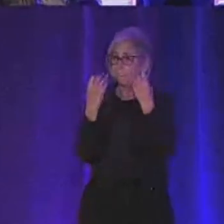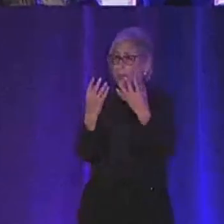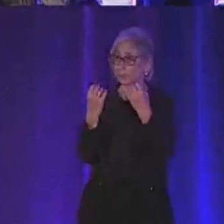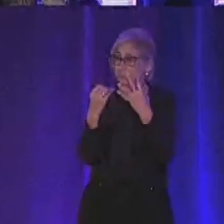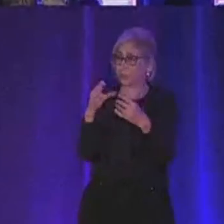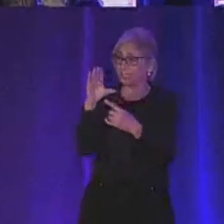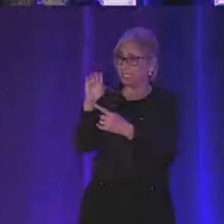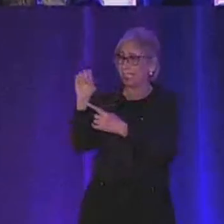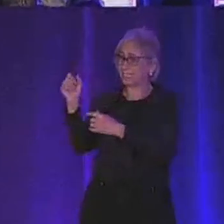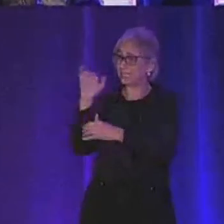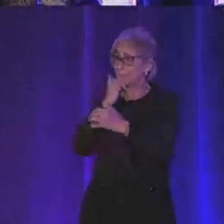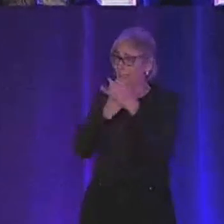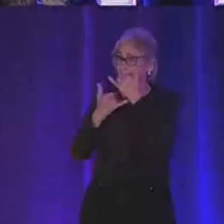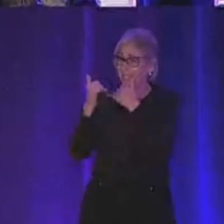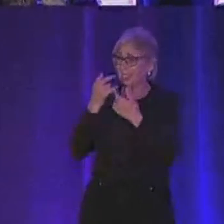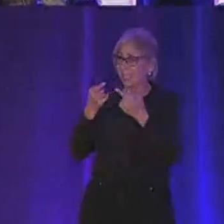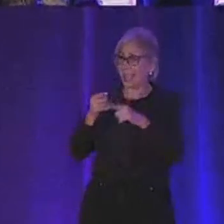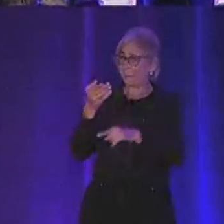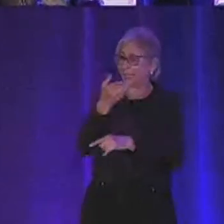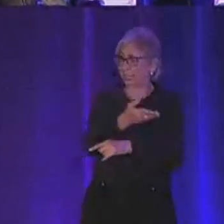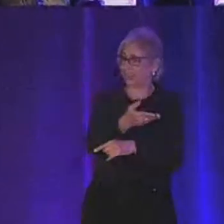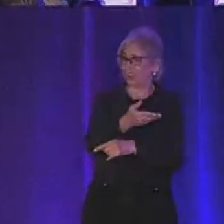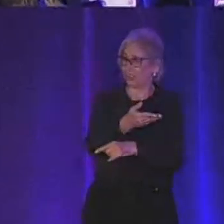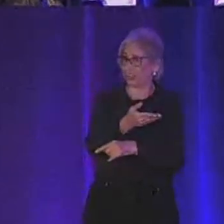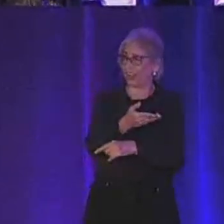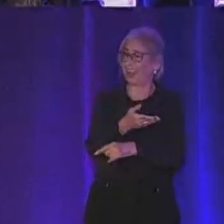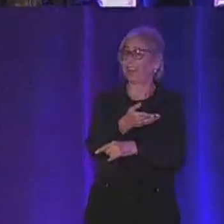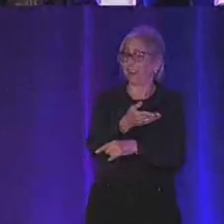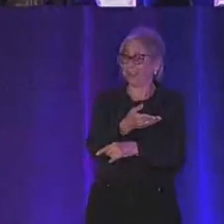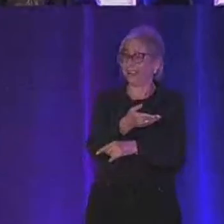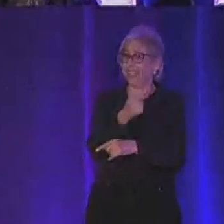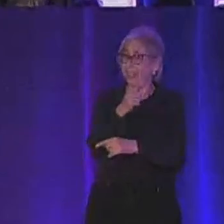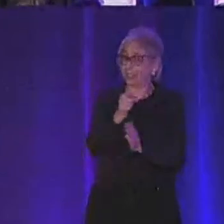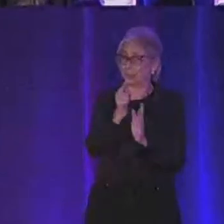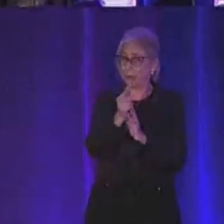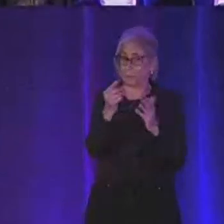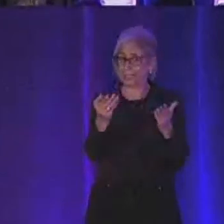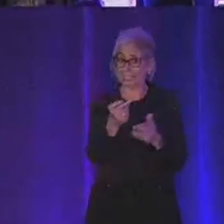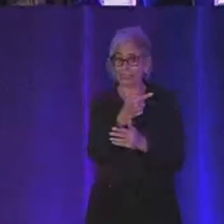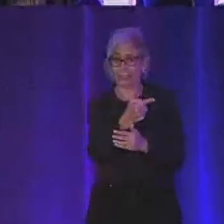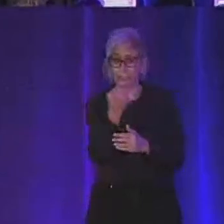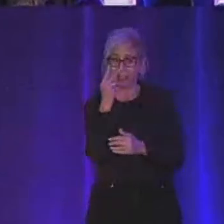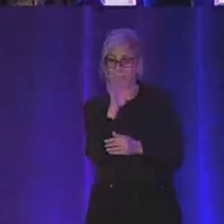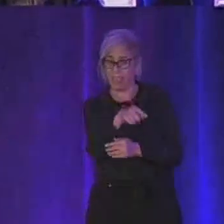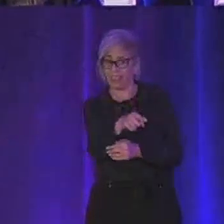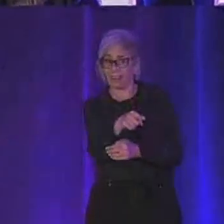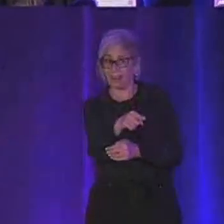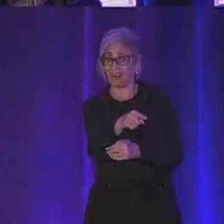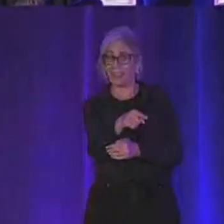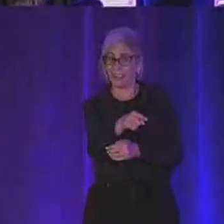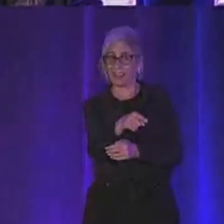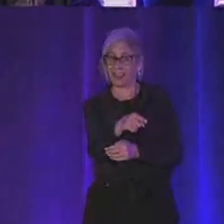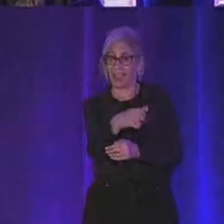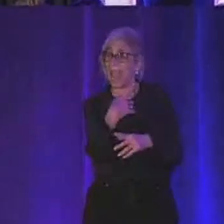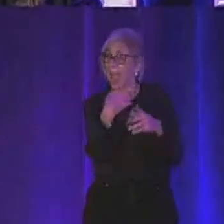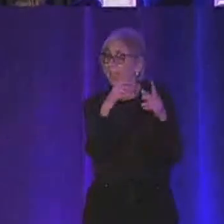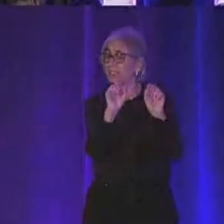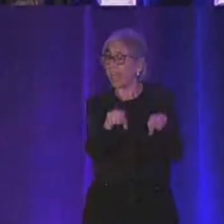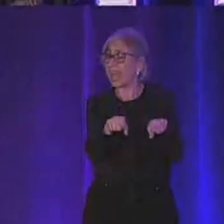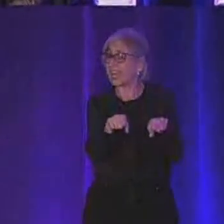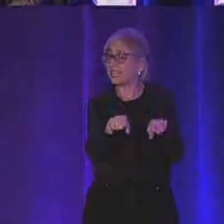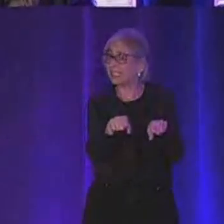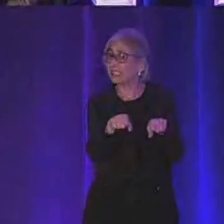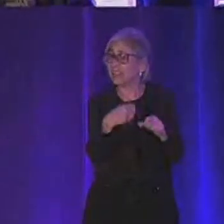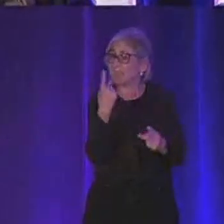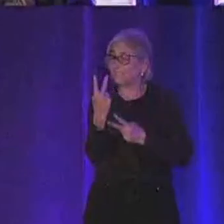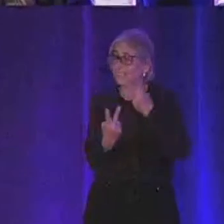CSS mistakes that have happened here, and kind of know, oh, even this moment right here, you see that? I can